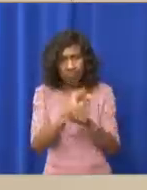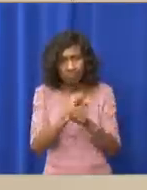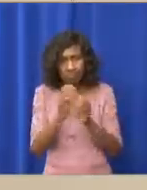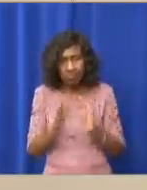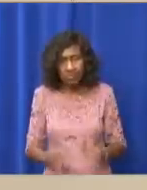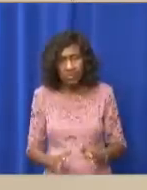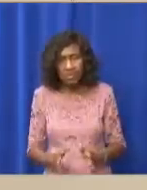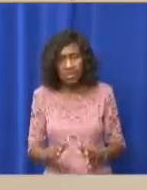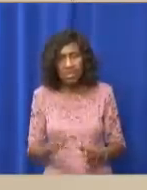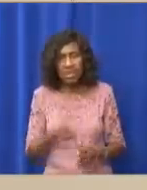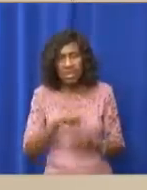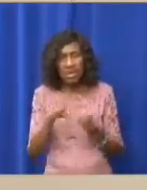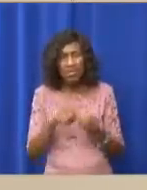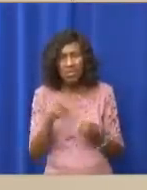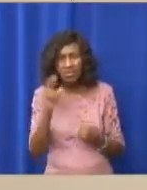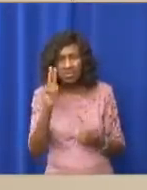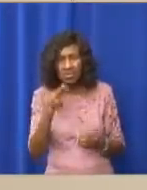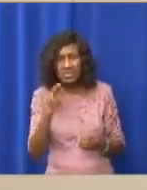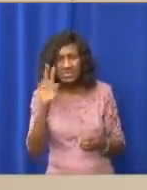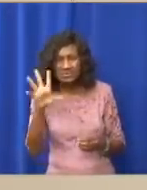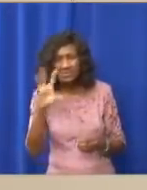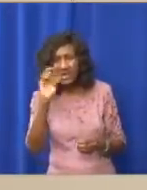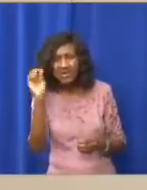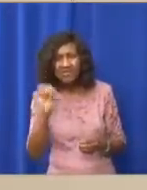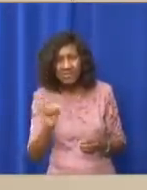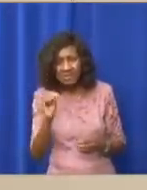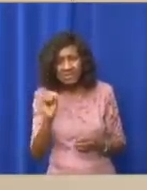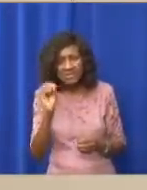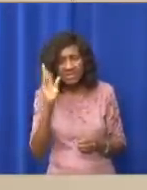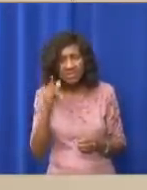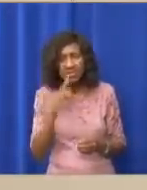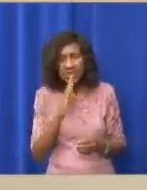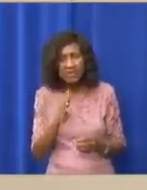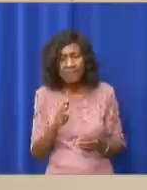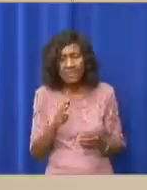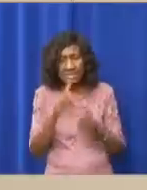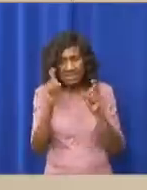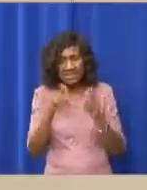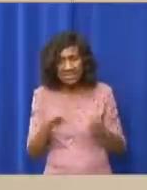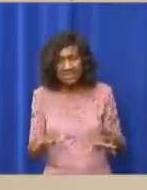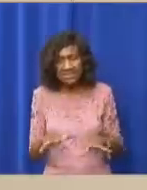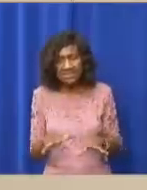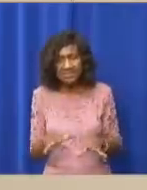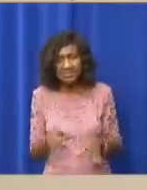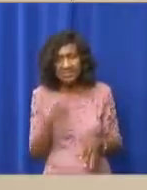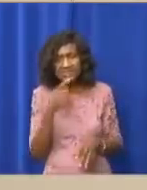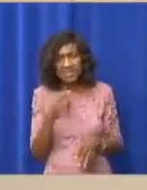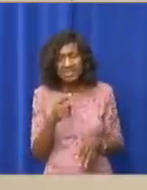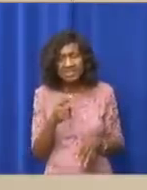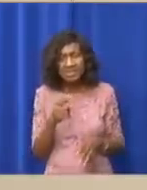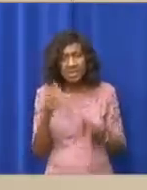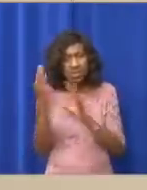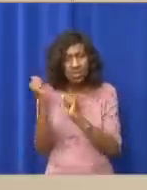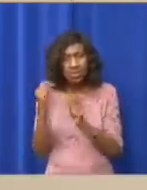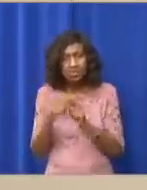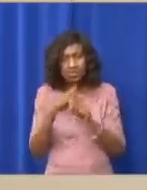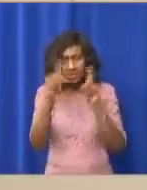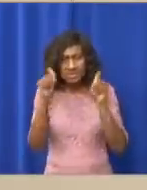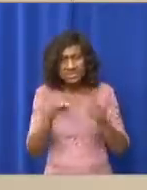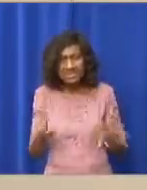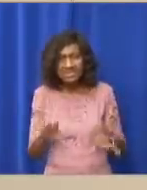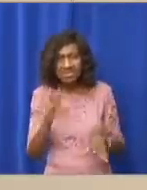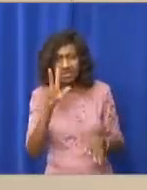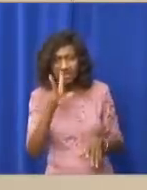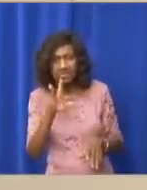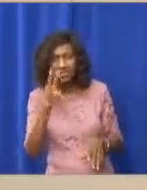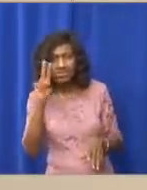be tested. But it is hoped that we would have tested around 3,200 of them by the time